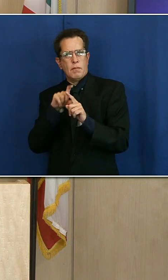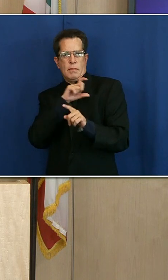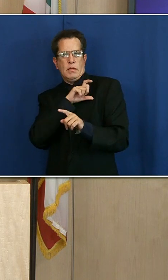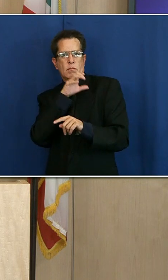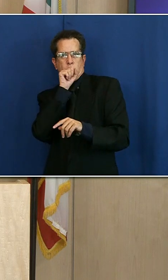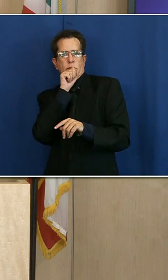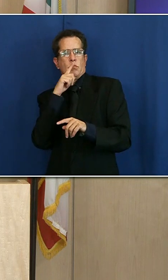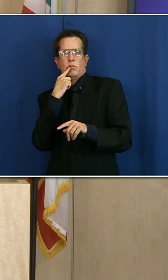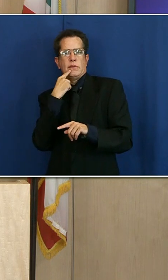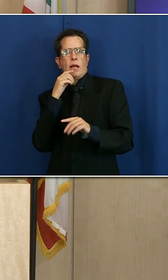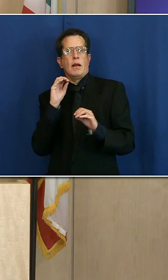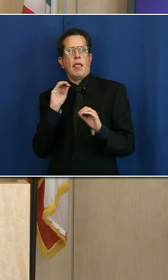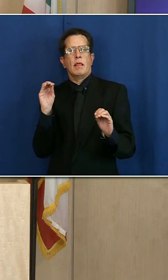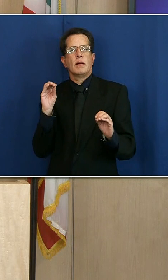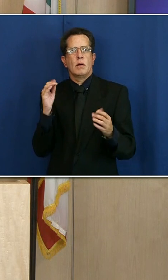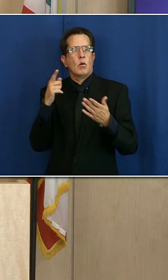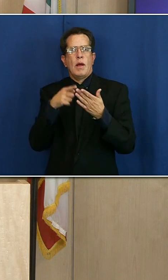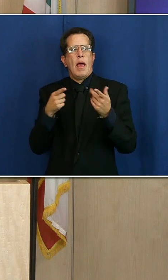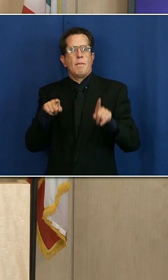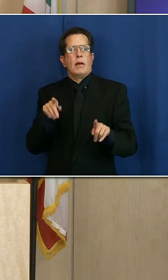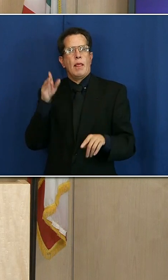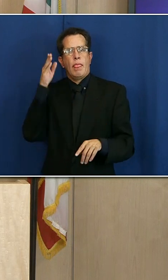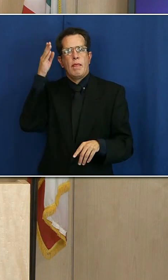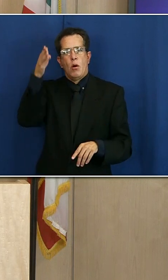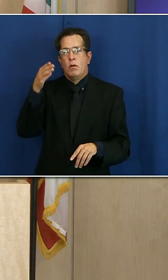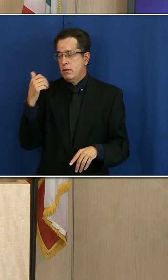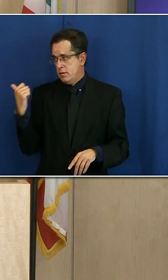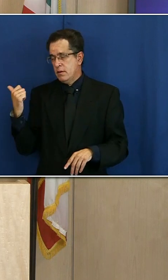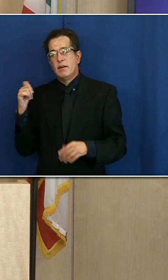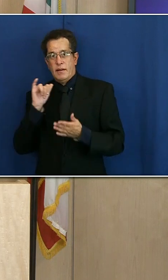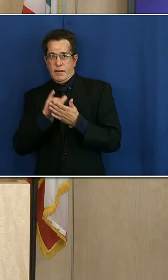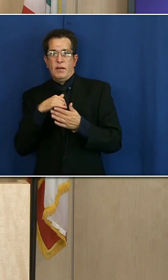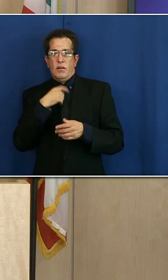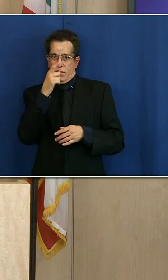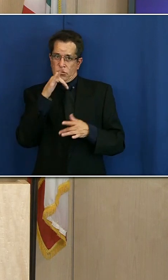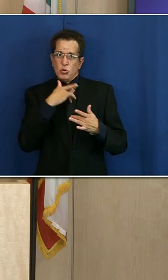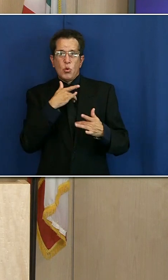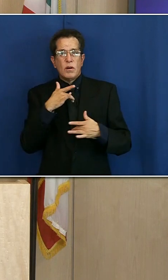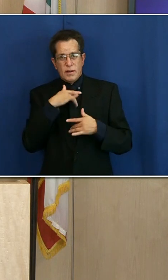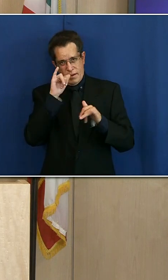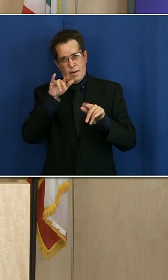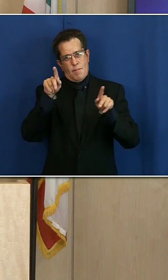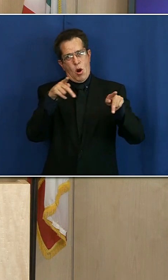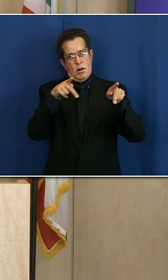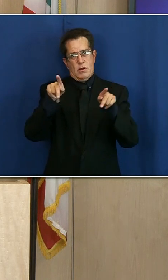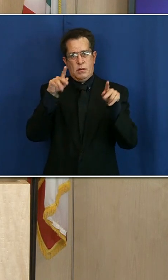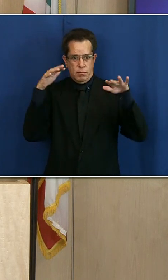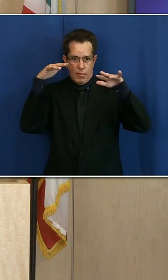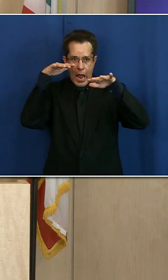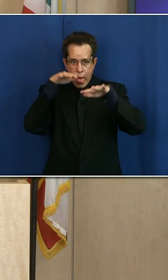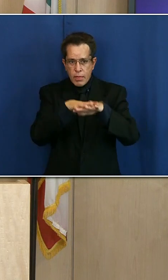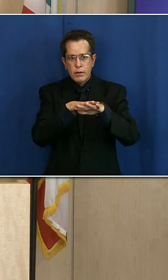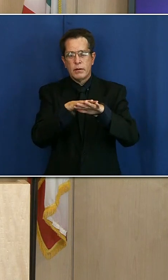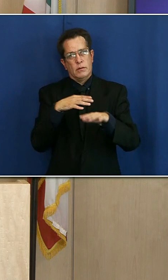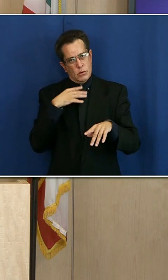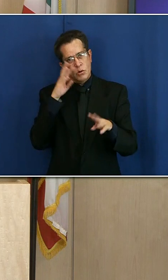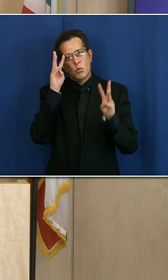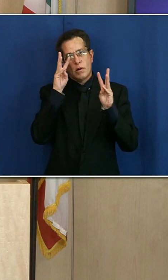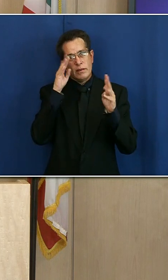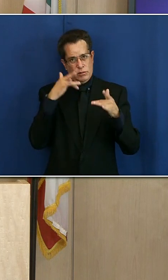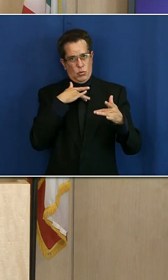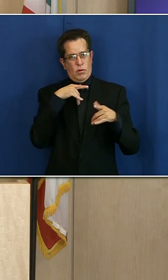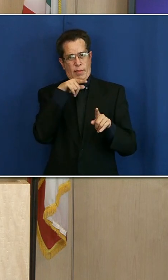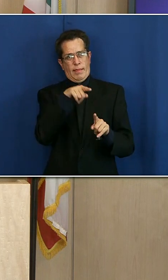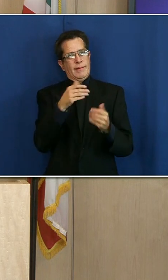information. Well, first of all, we are always concerned about gatherings. That's the reason every time we engage you that we